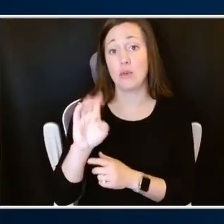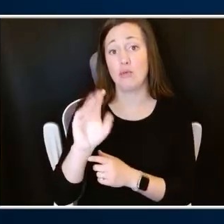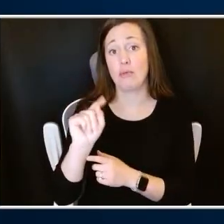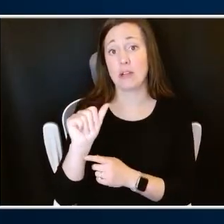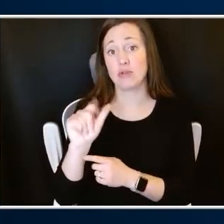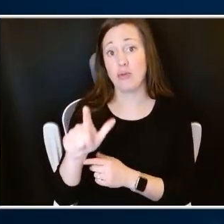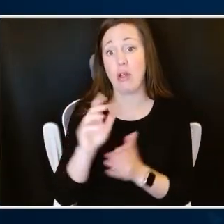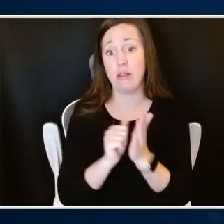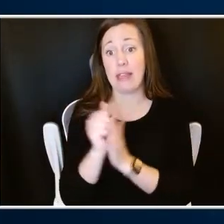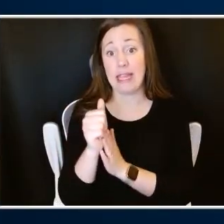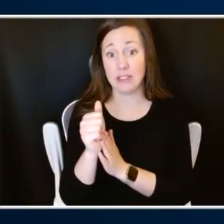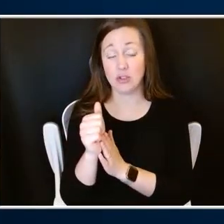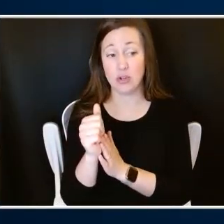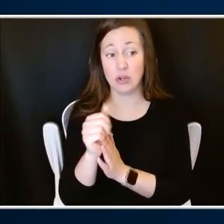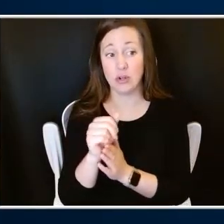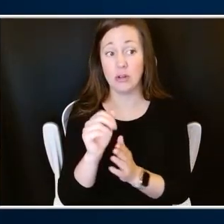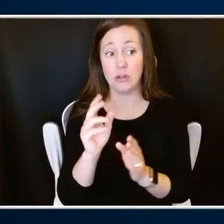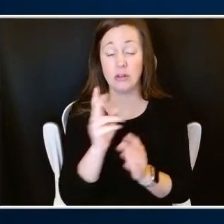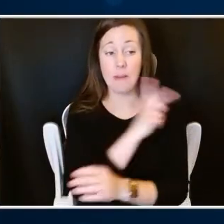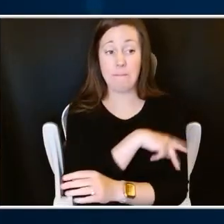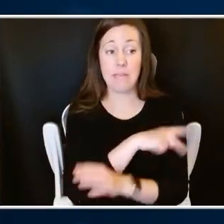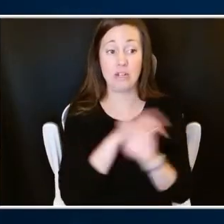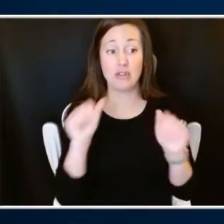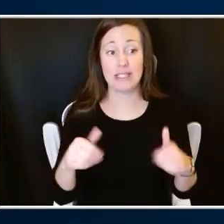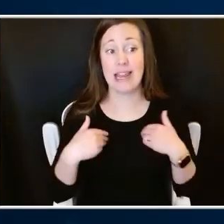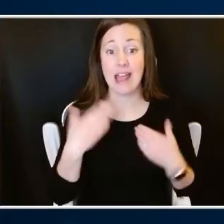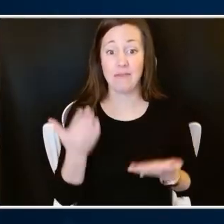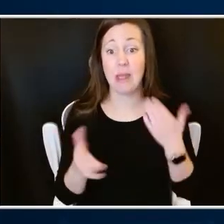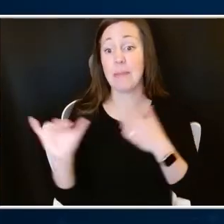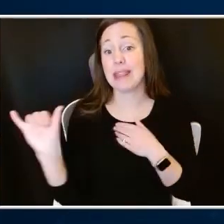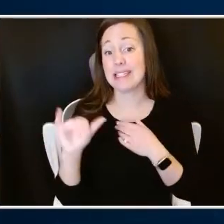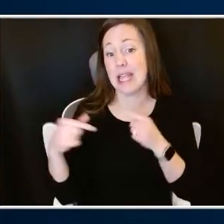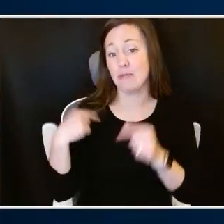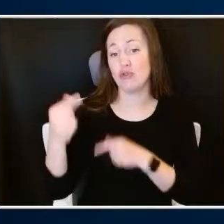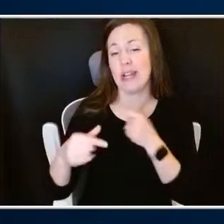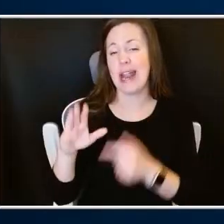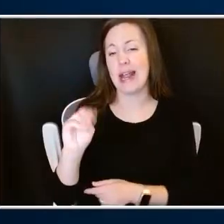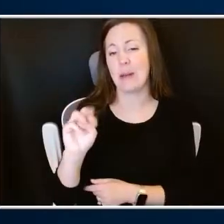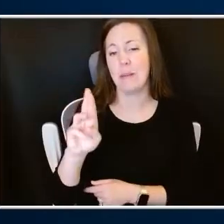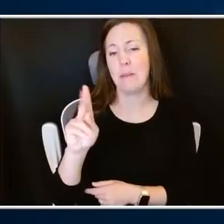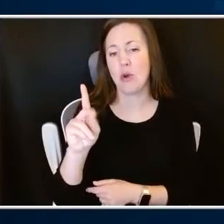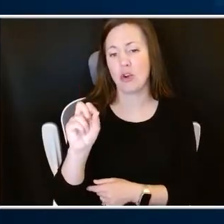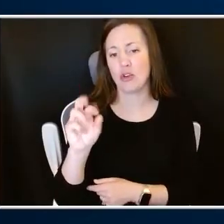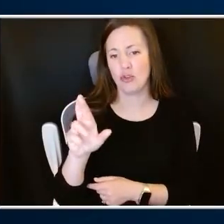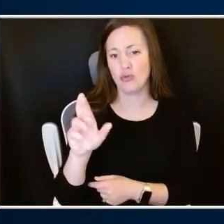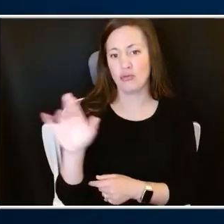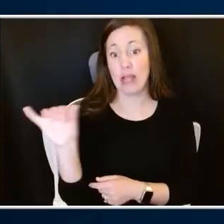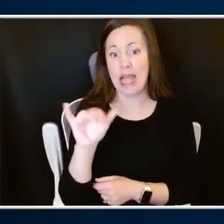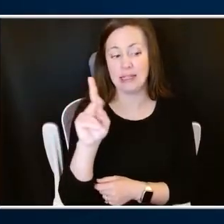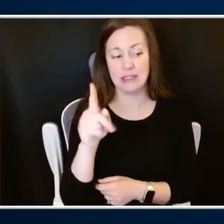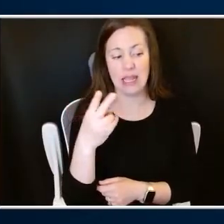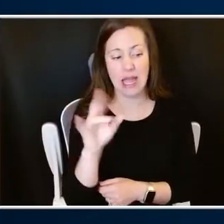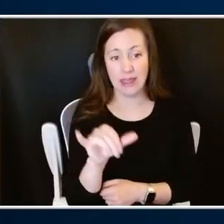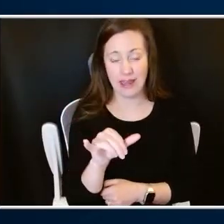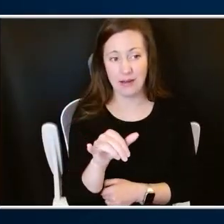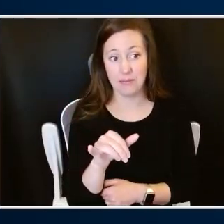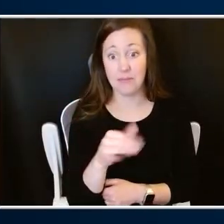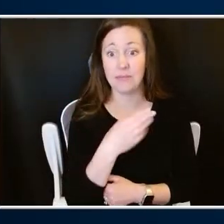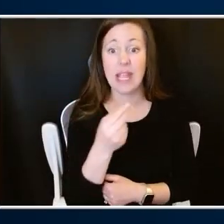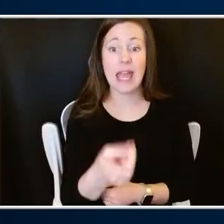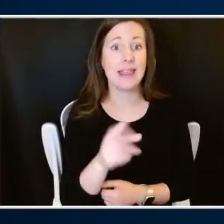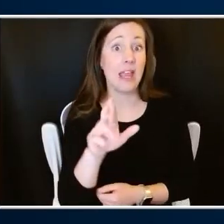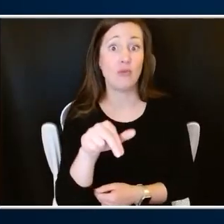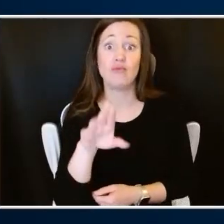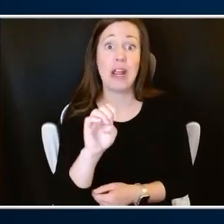Patients that have the same marker that Kathy has in rectal cancer are rarely needing surgery